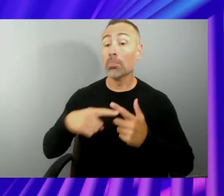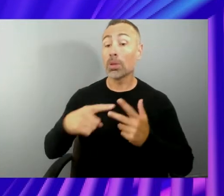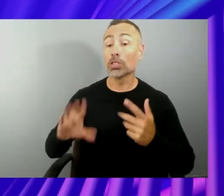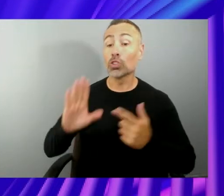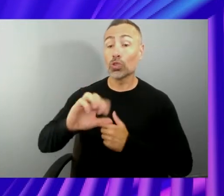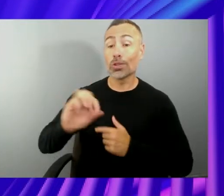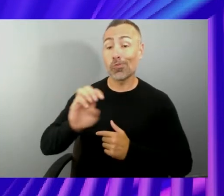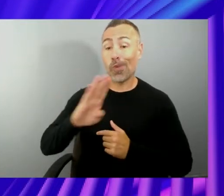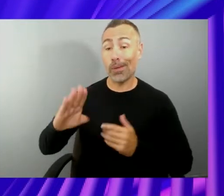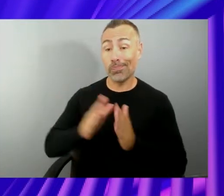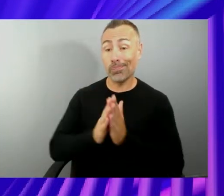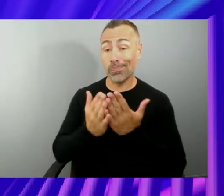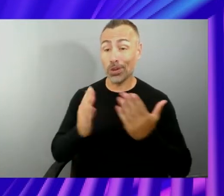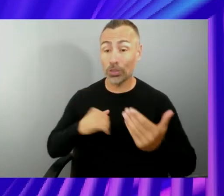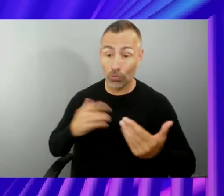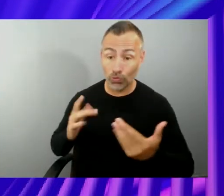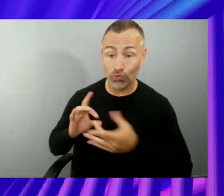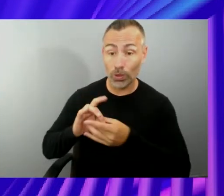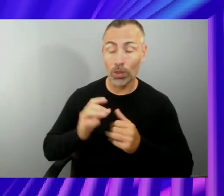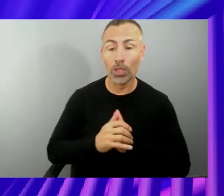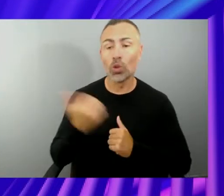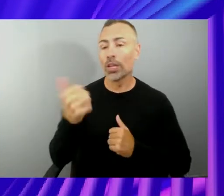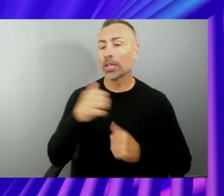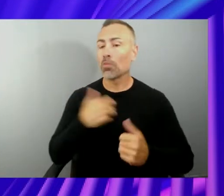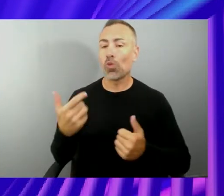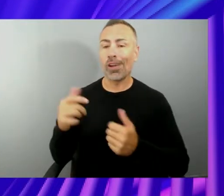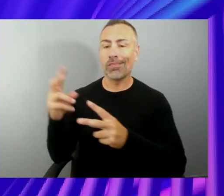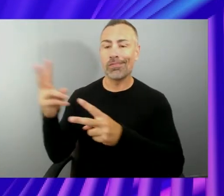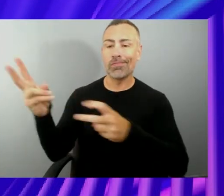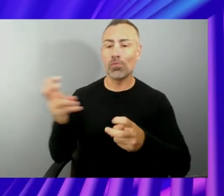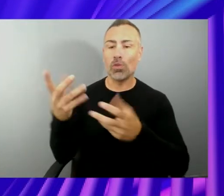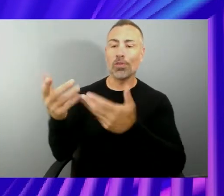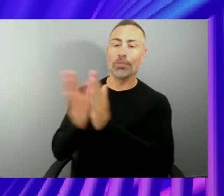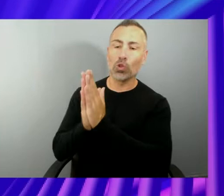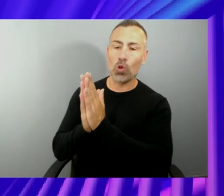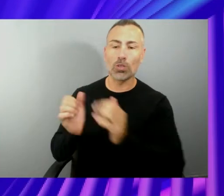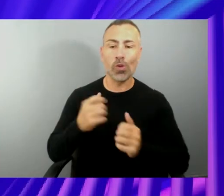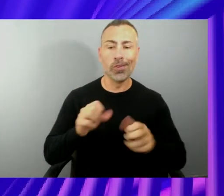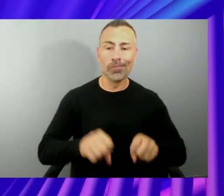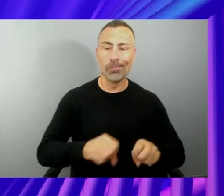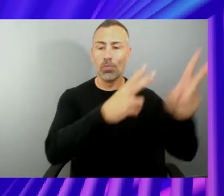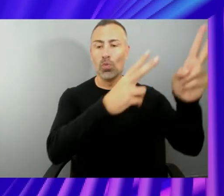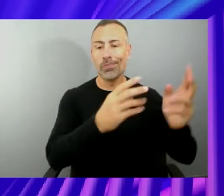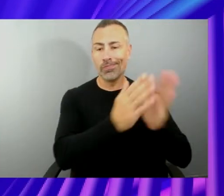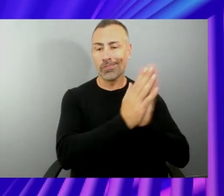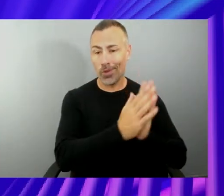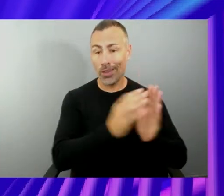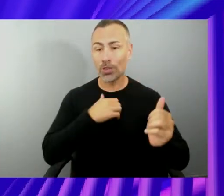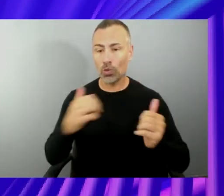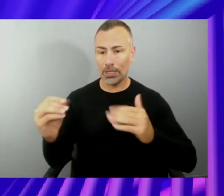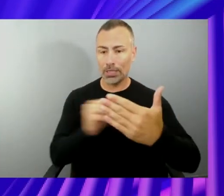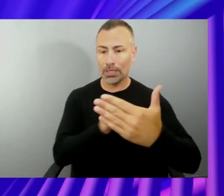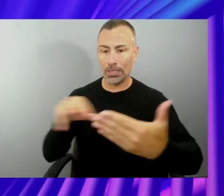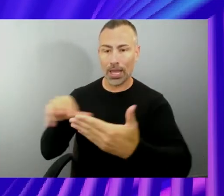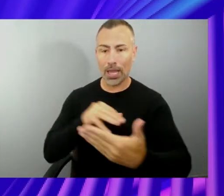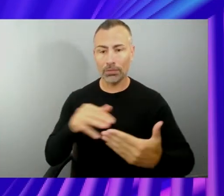event, we scan automatically. Not only do we scan automatically, but we'll put the results directly into